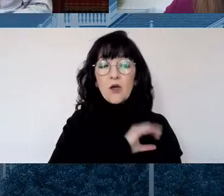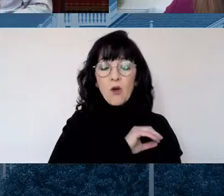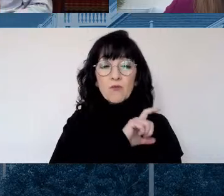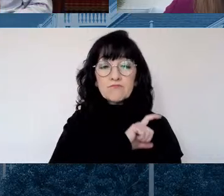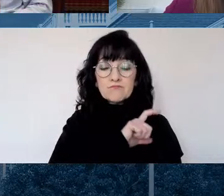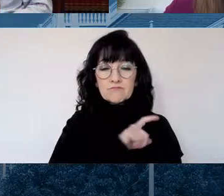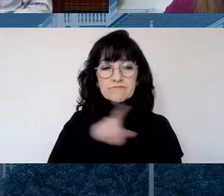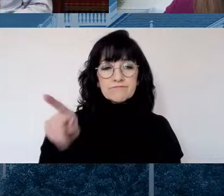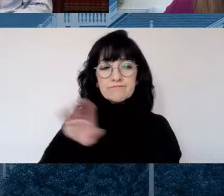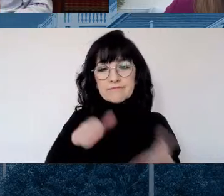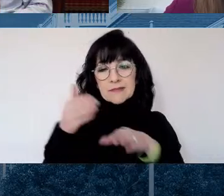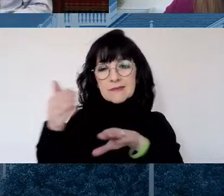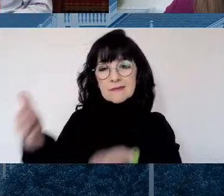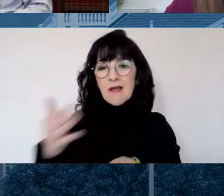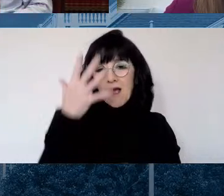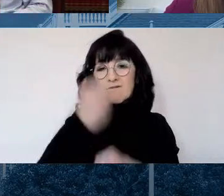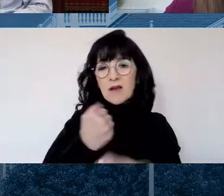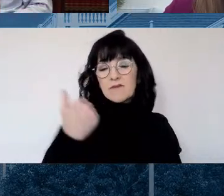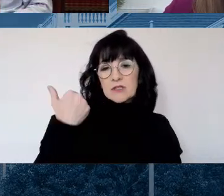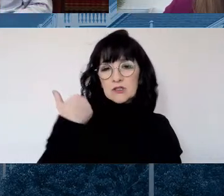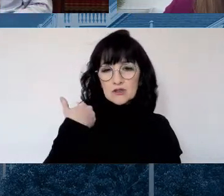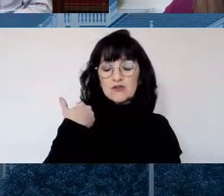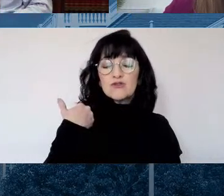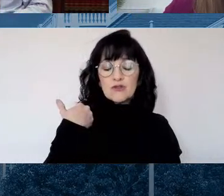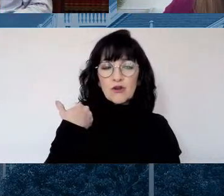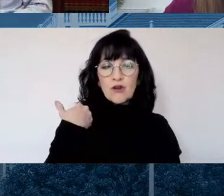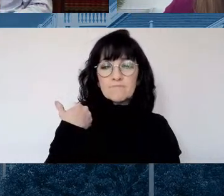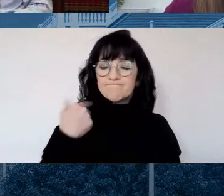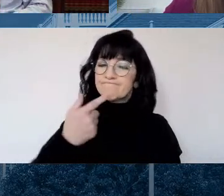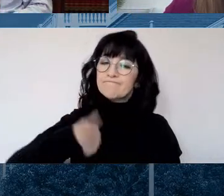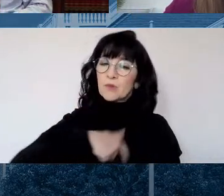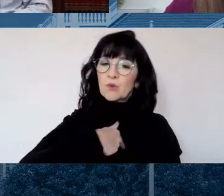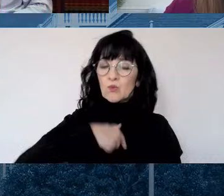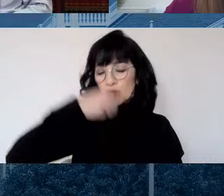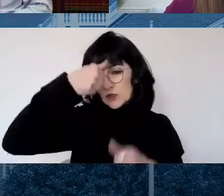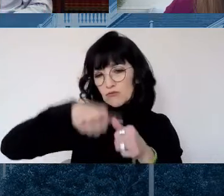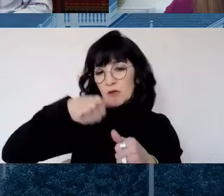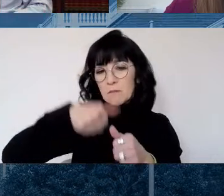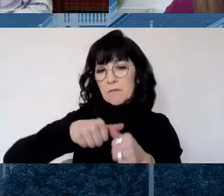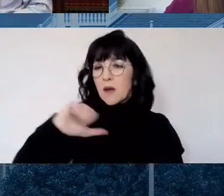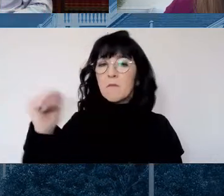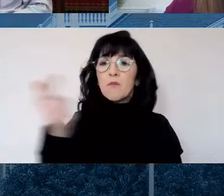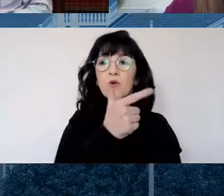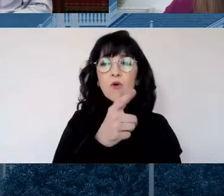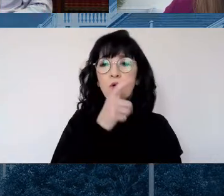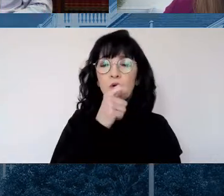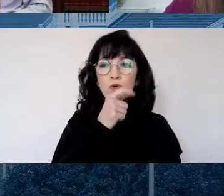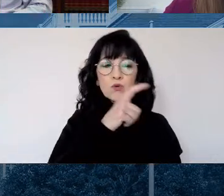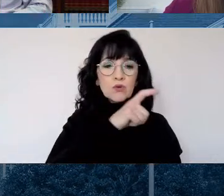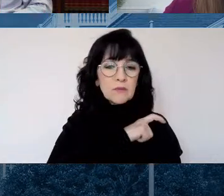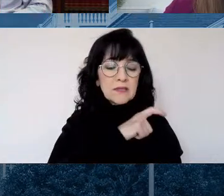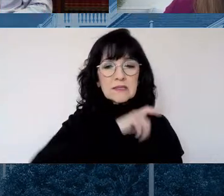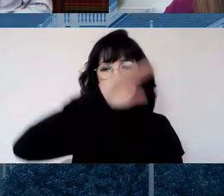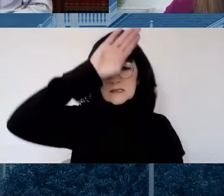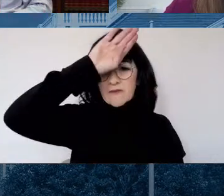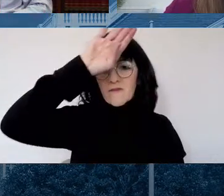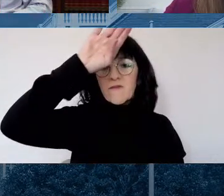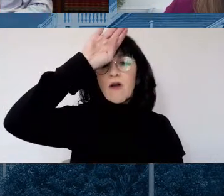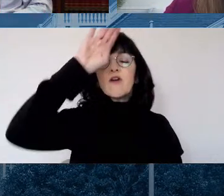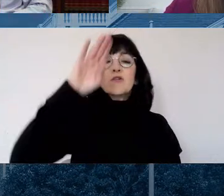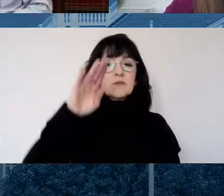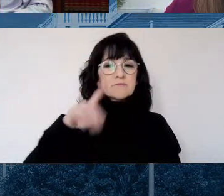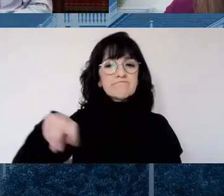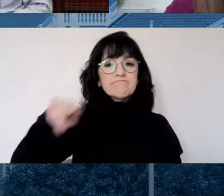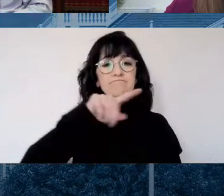officers. Reminder of those first responders that risk their lives every day for us, and law enforcement